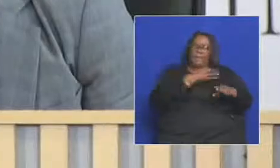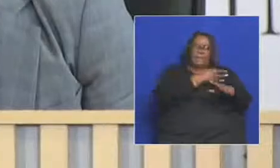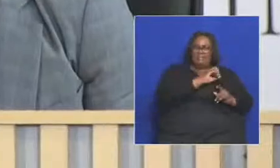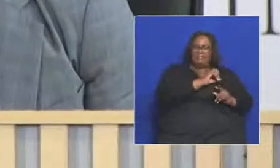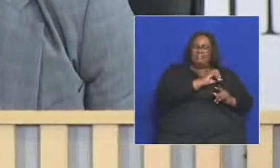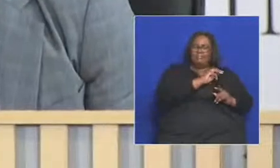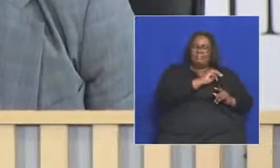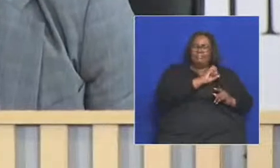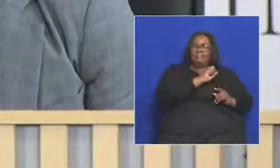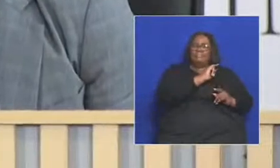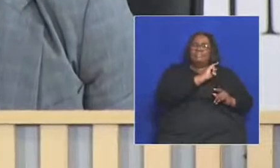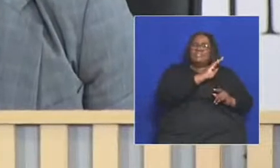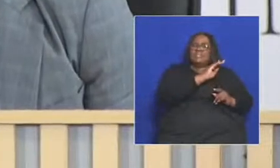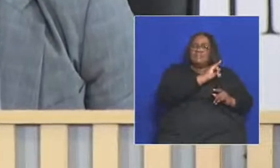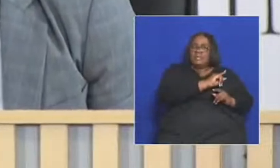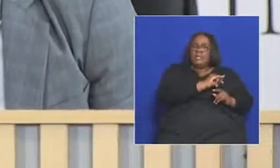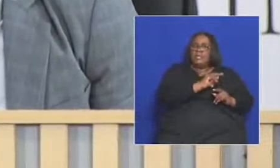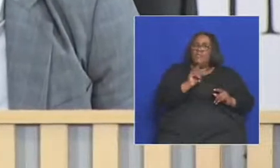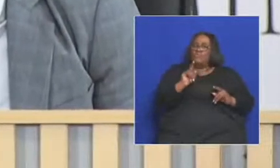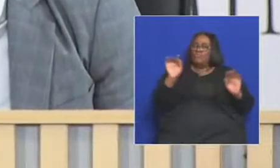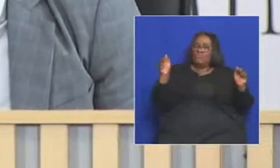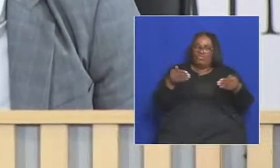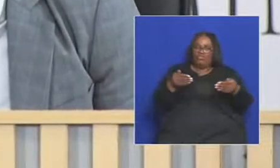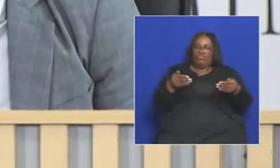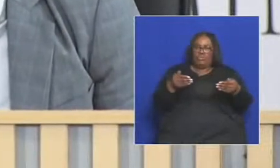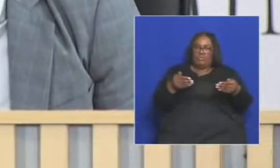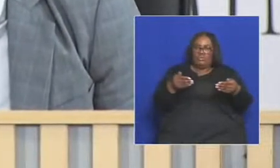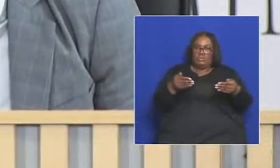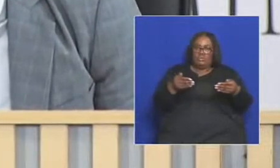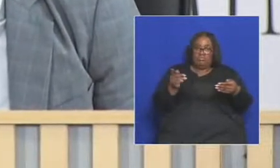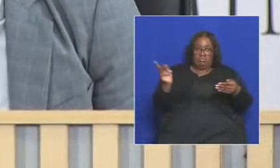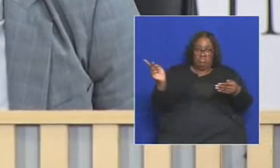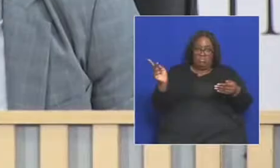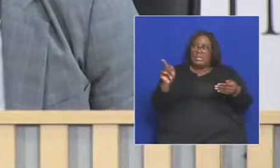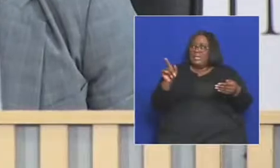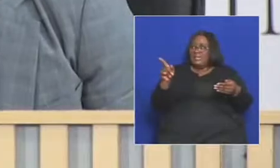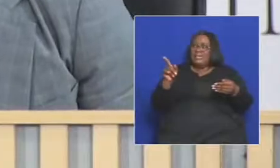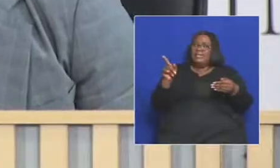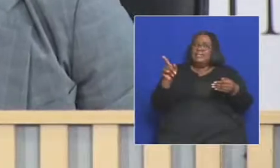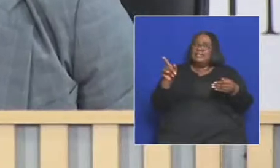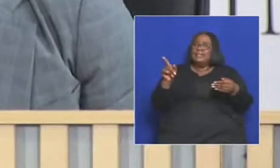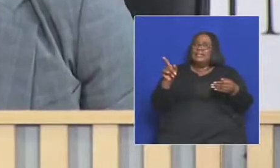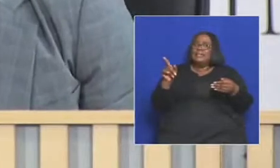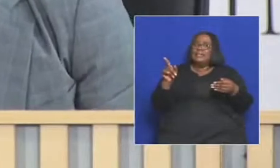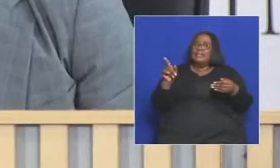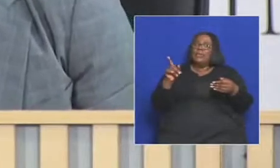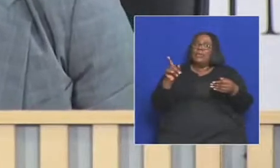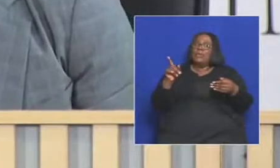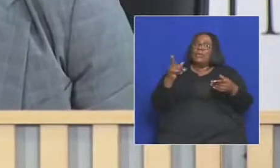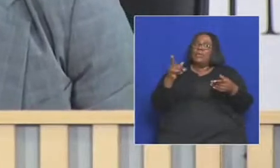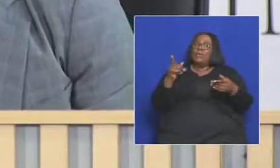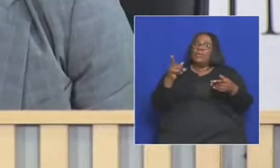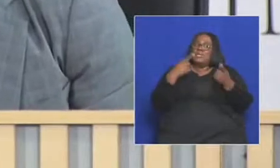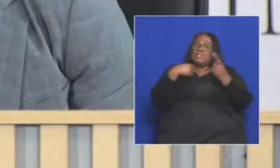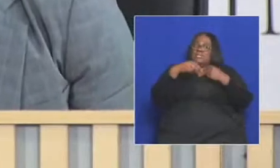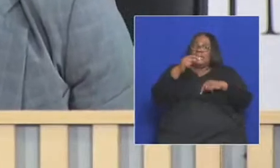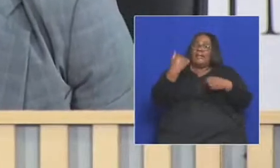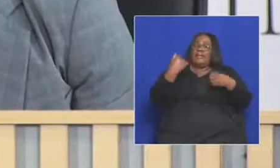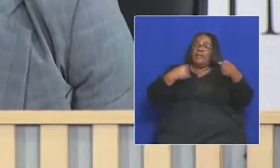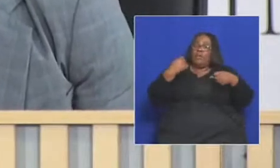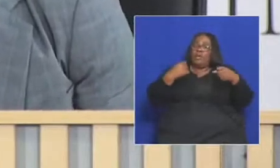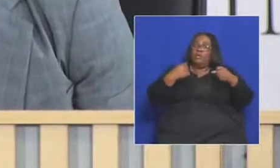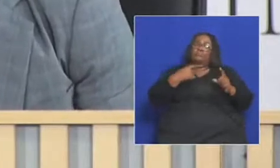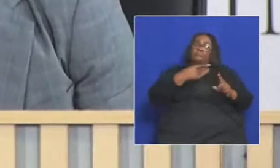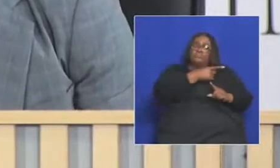Oh, selling his car, and then Mr. Msibi wanted to know which car